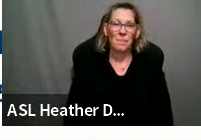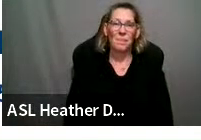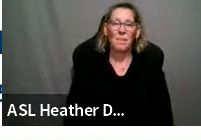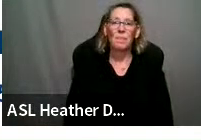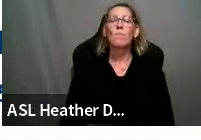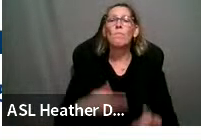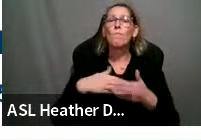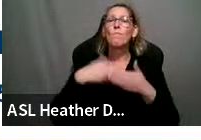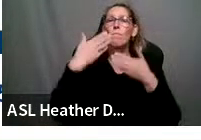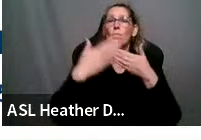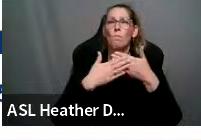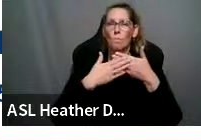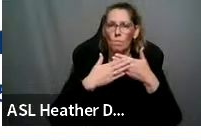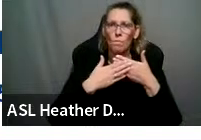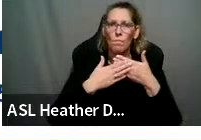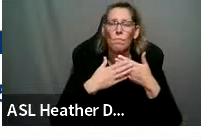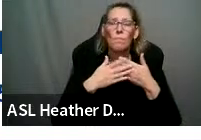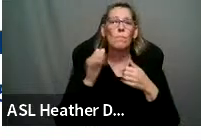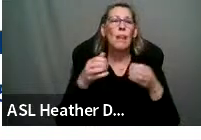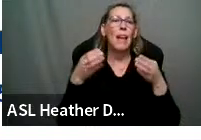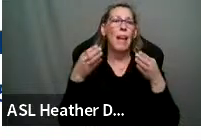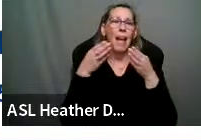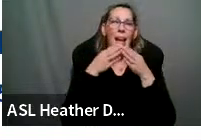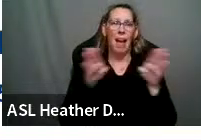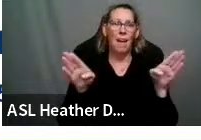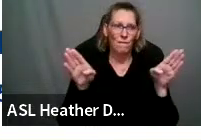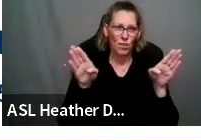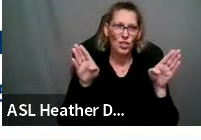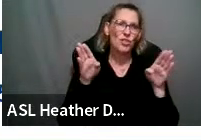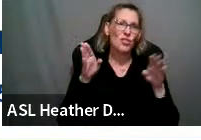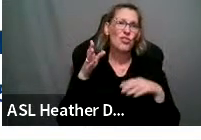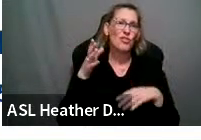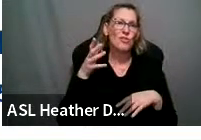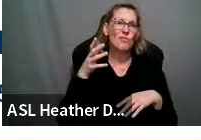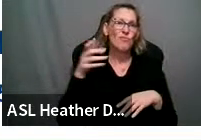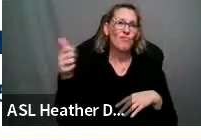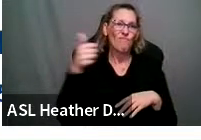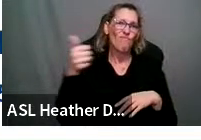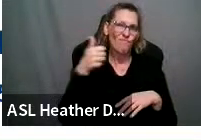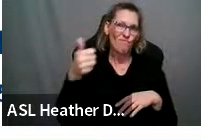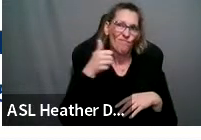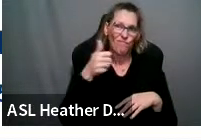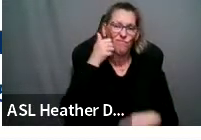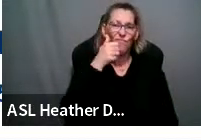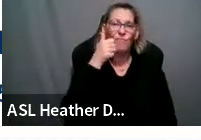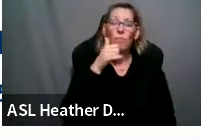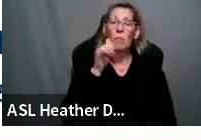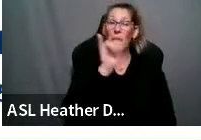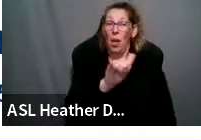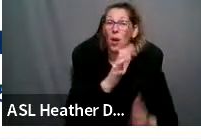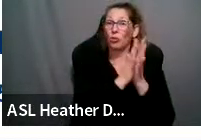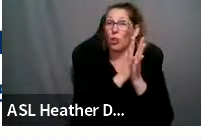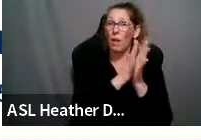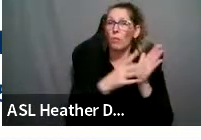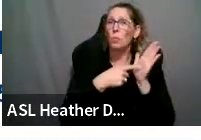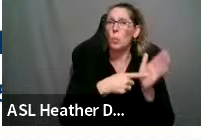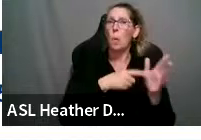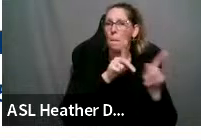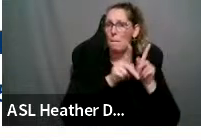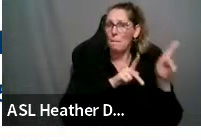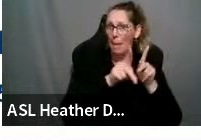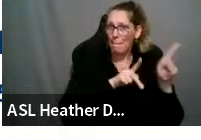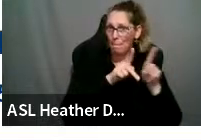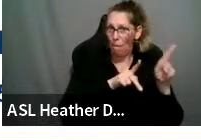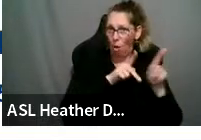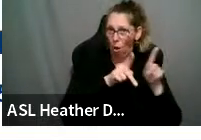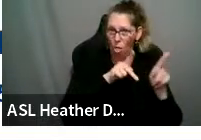Next, I'm going to cover average daily person trips on the I-5 Columbia River crossing. This graphic breaks down the people throughput by